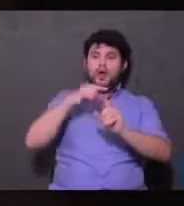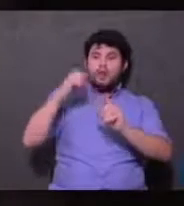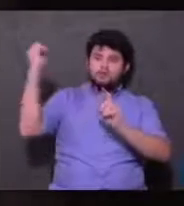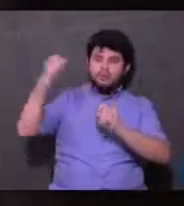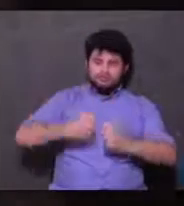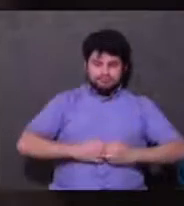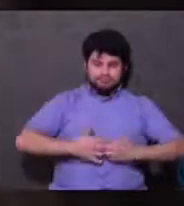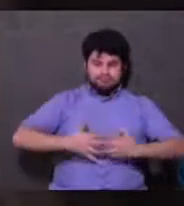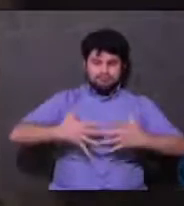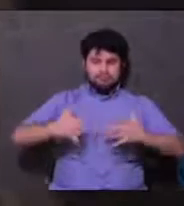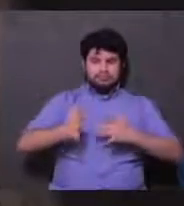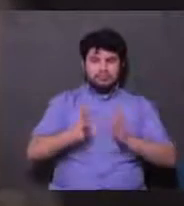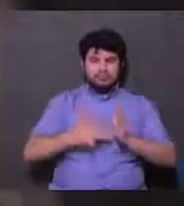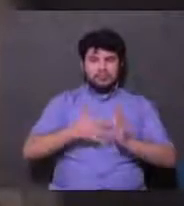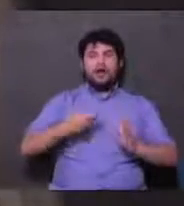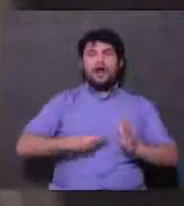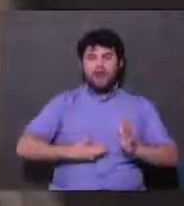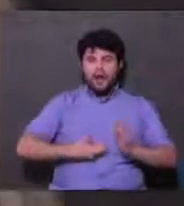womb, Jesus.